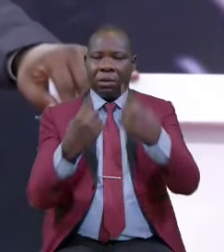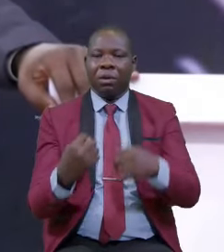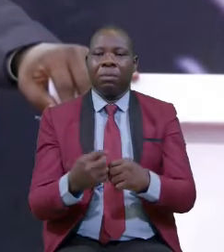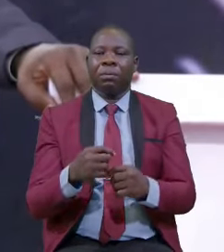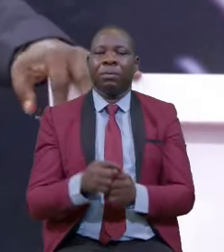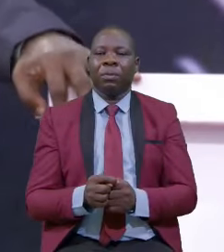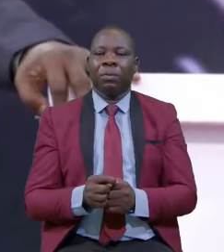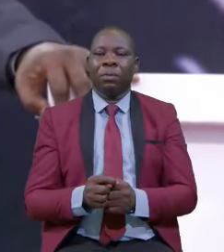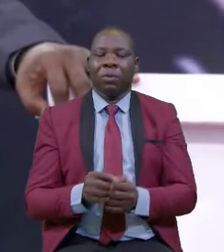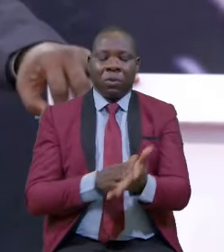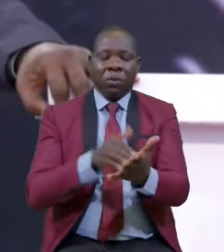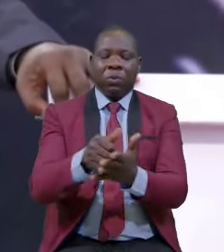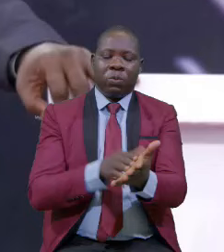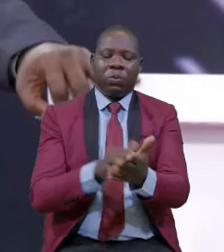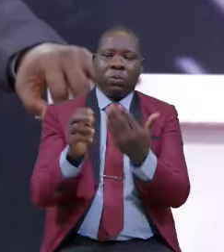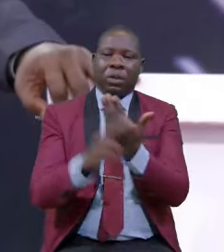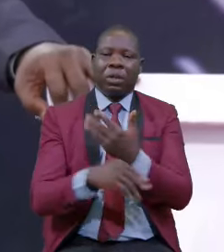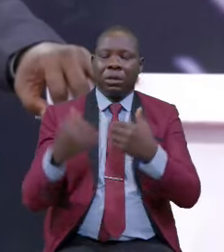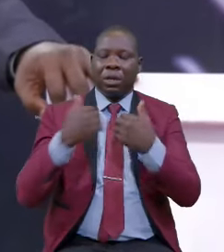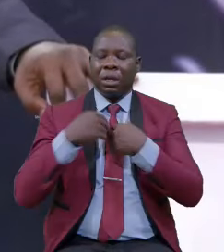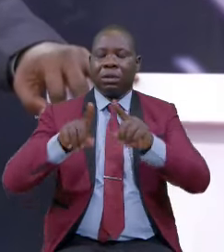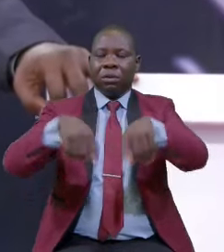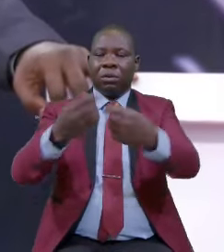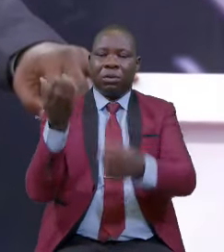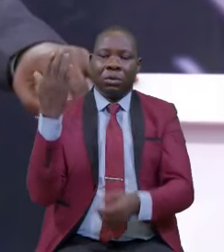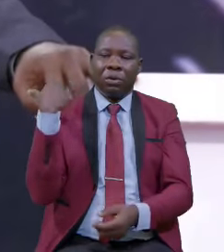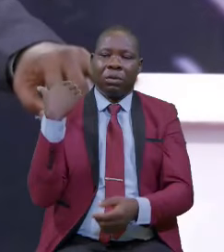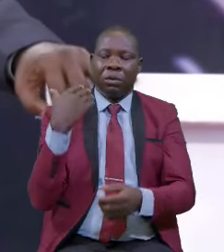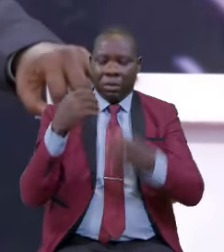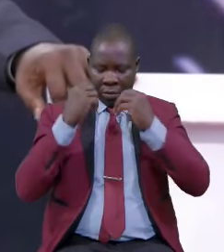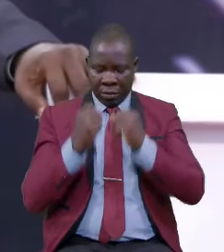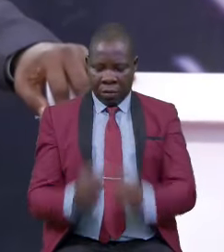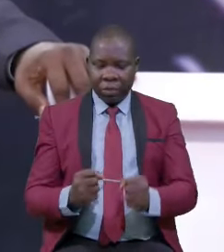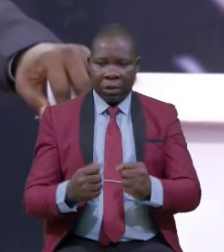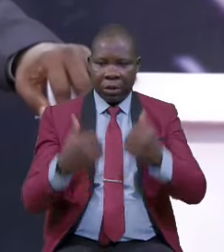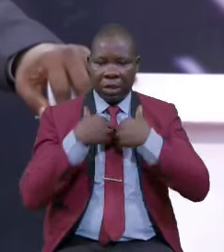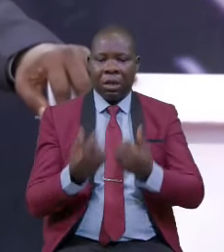Weakness has gone. Strength has come.